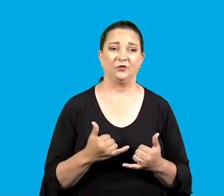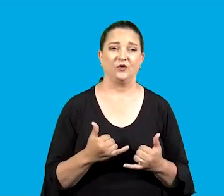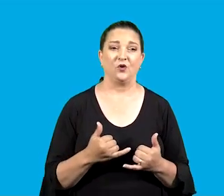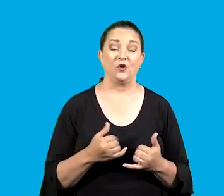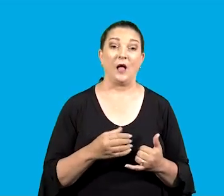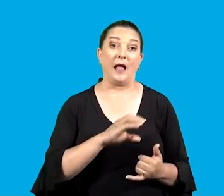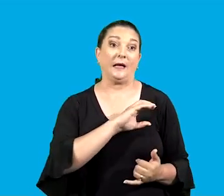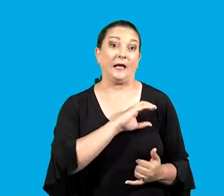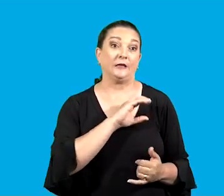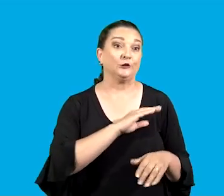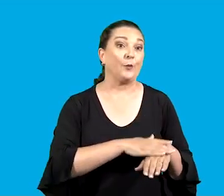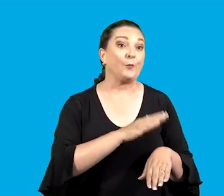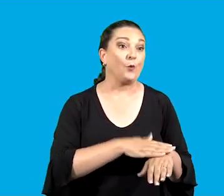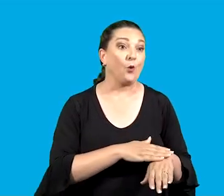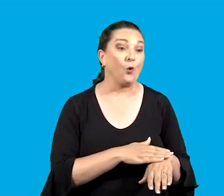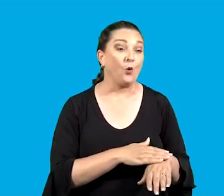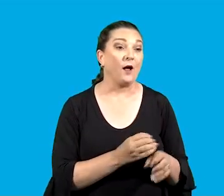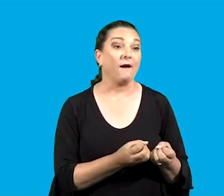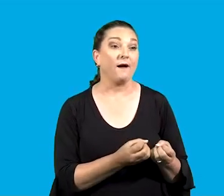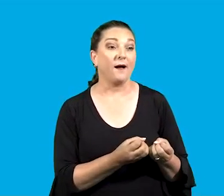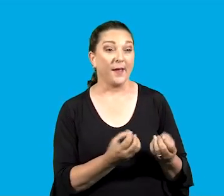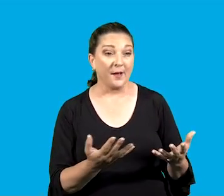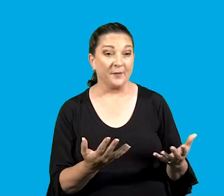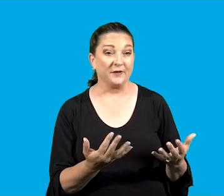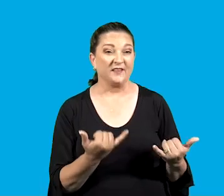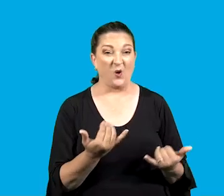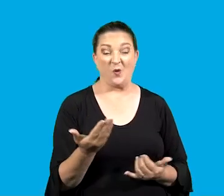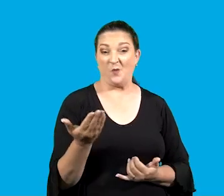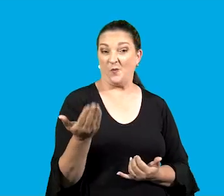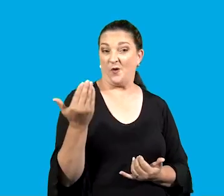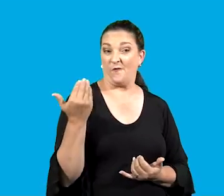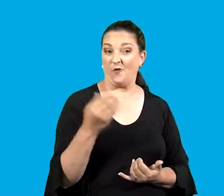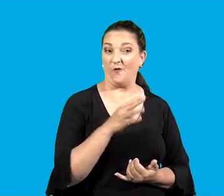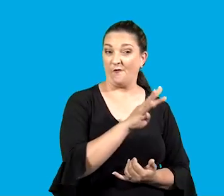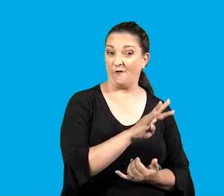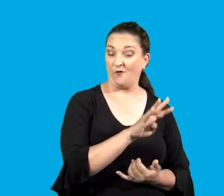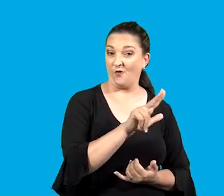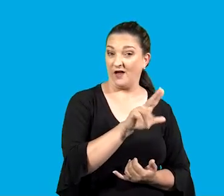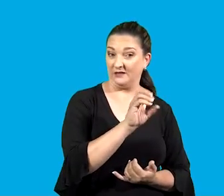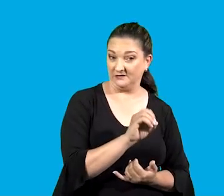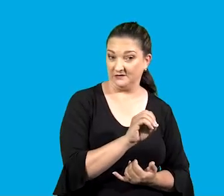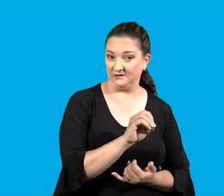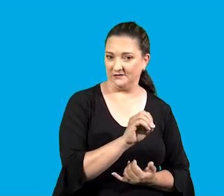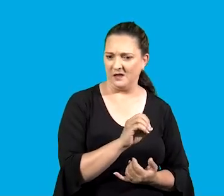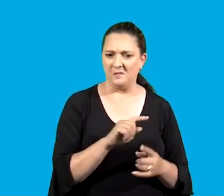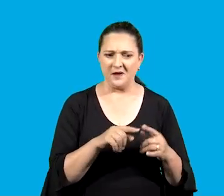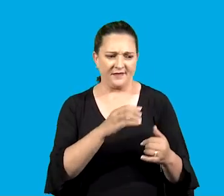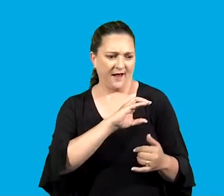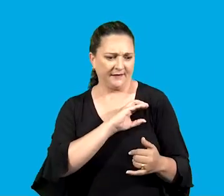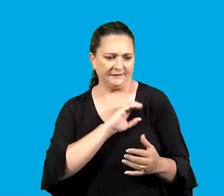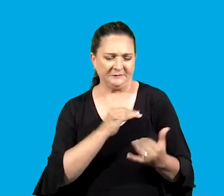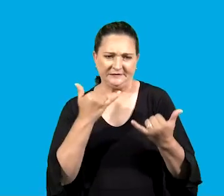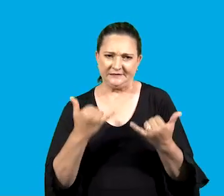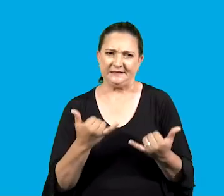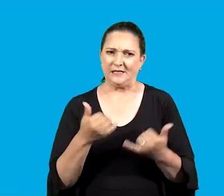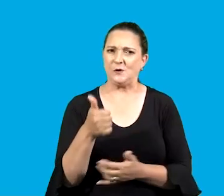more customers. You can see here there were on average 480 customers, but now it's 640. So